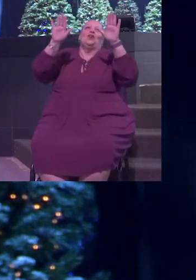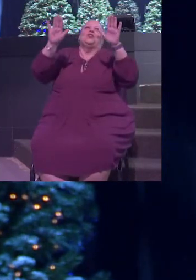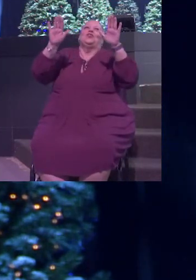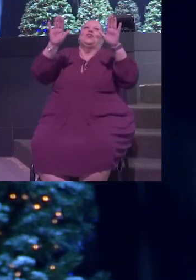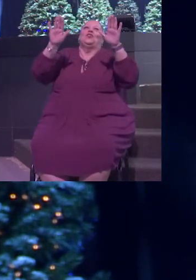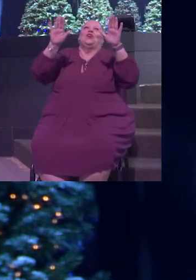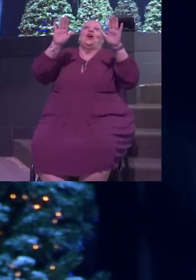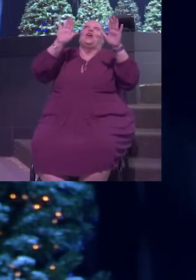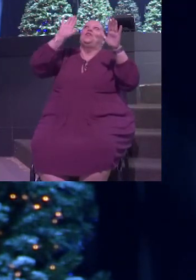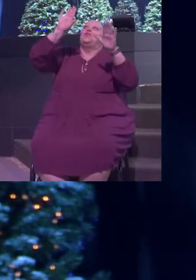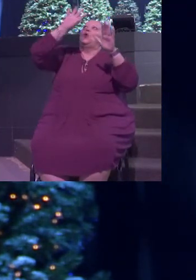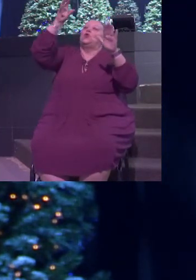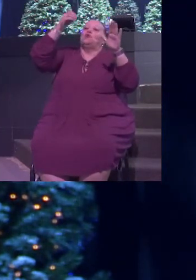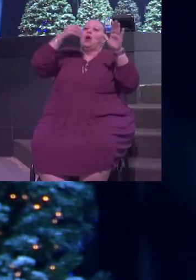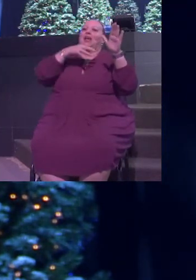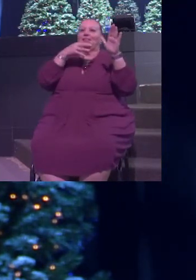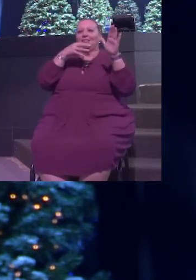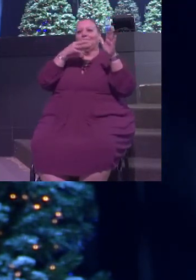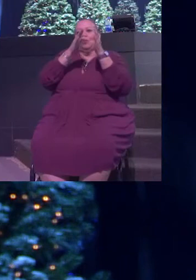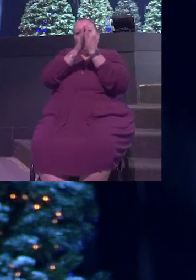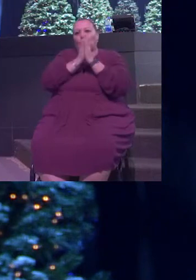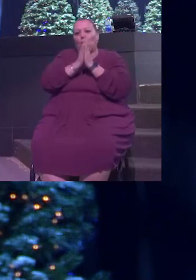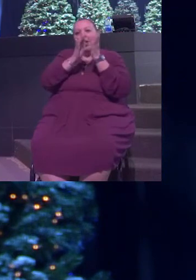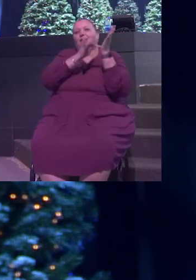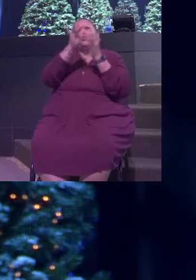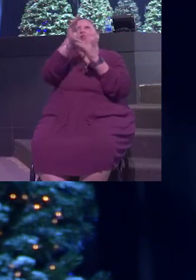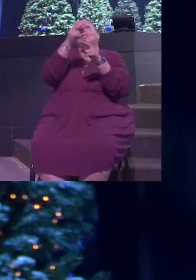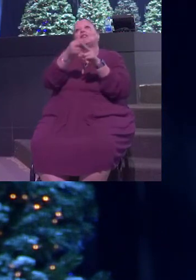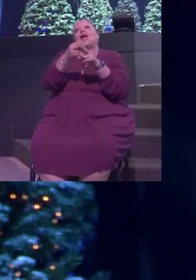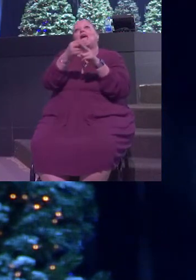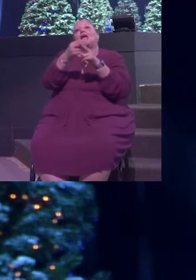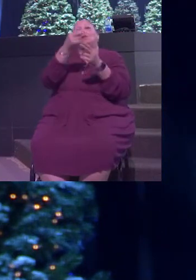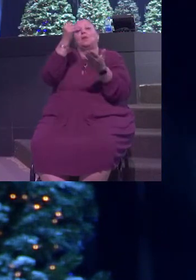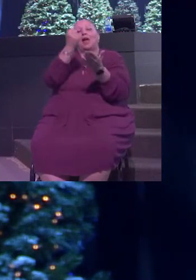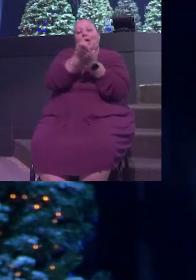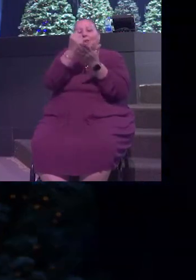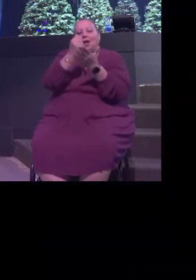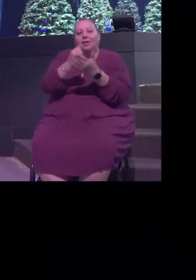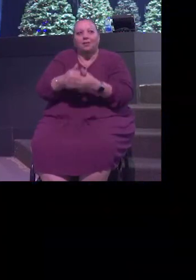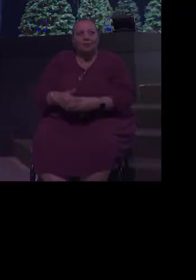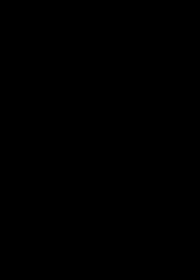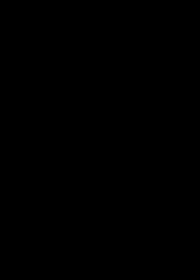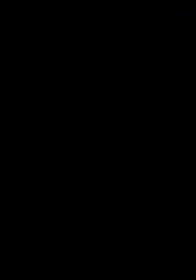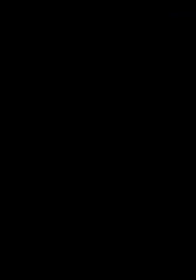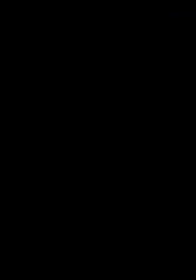of your grace. We pray this in Jesus' name. Amen.